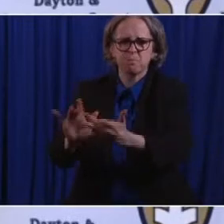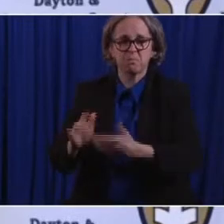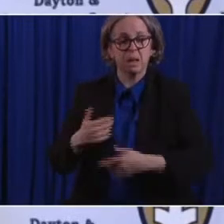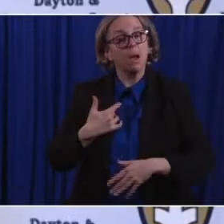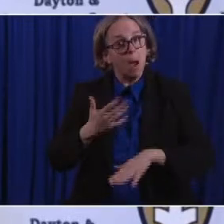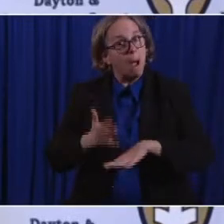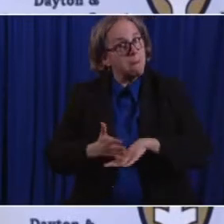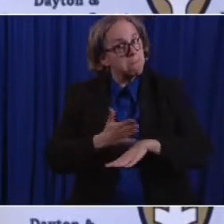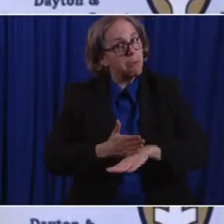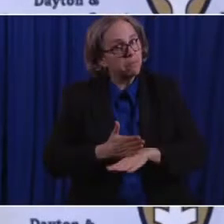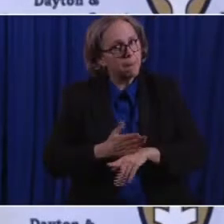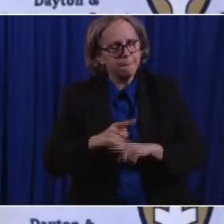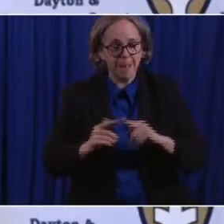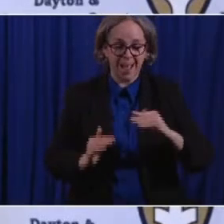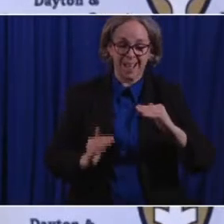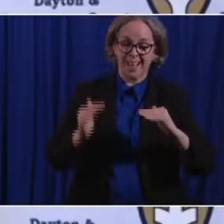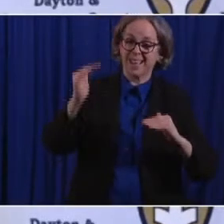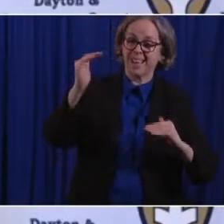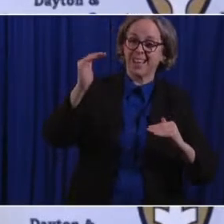considerable progress.